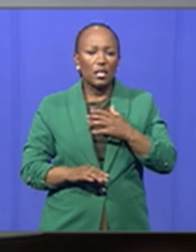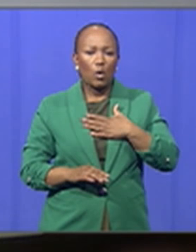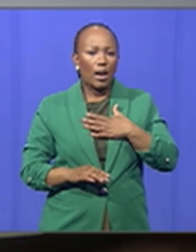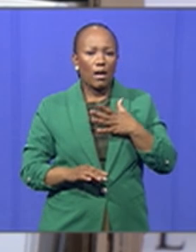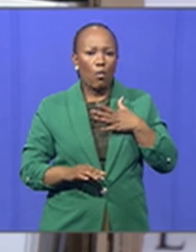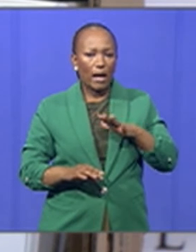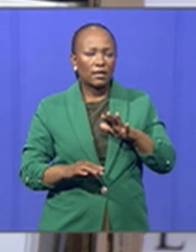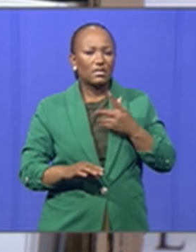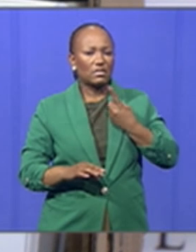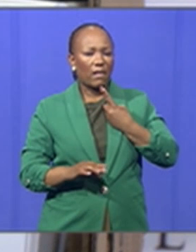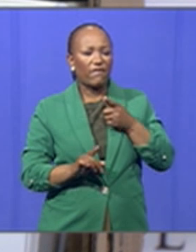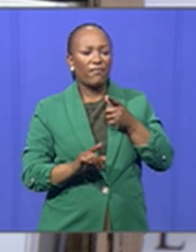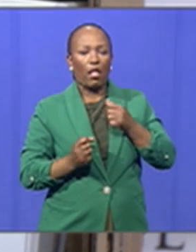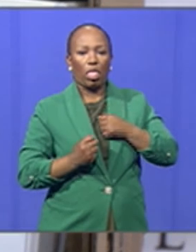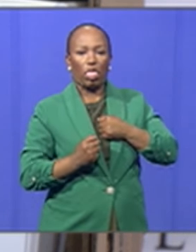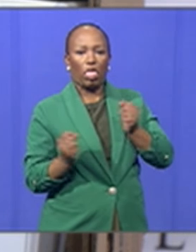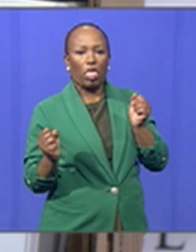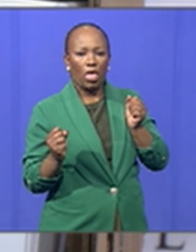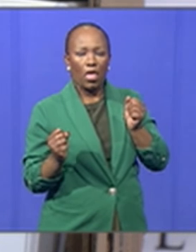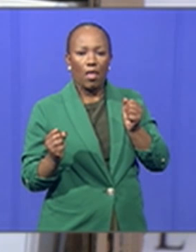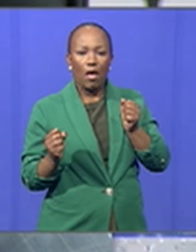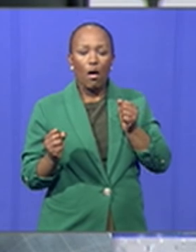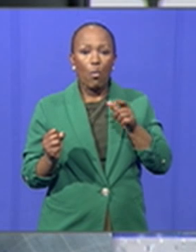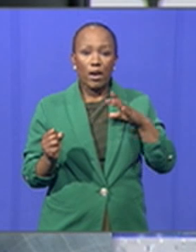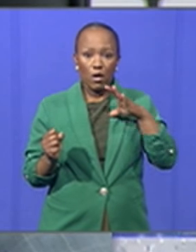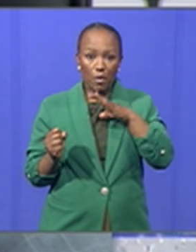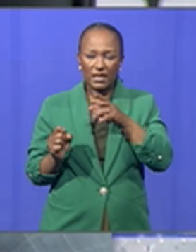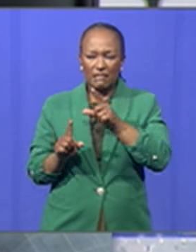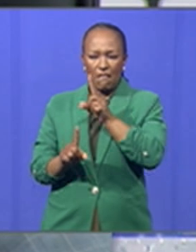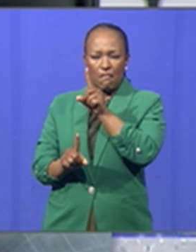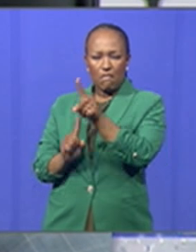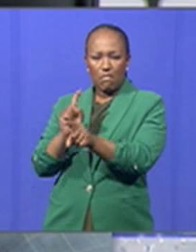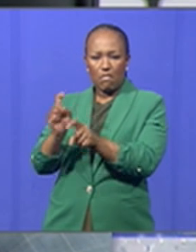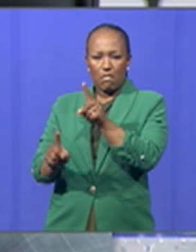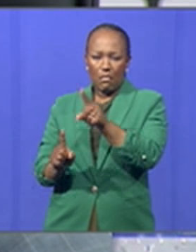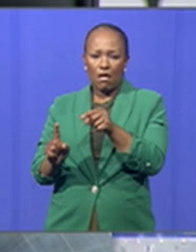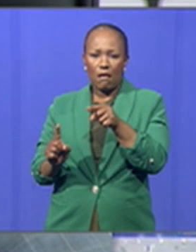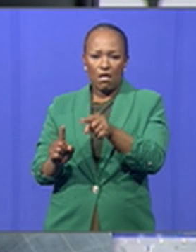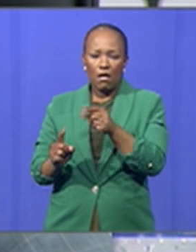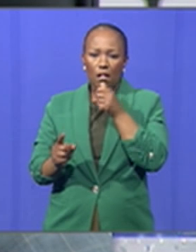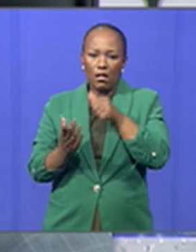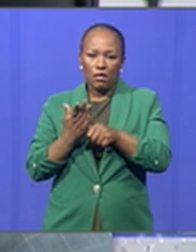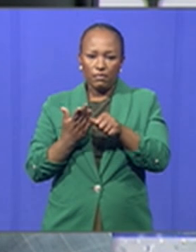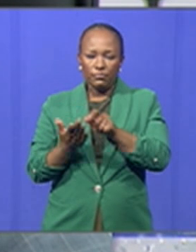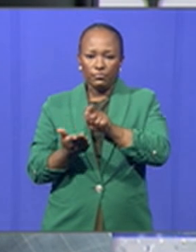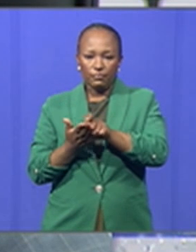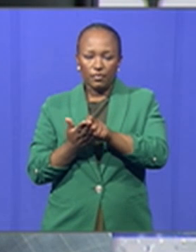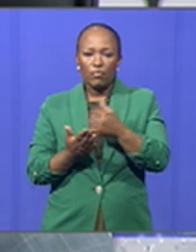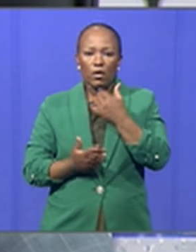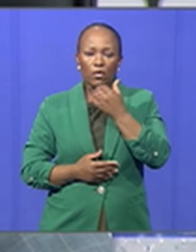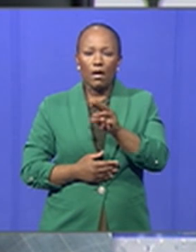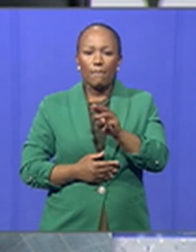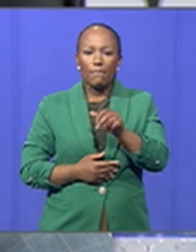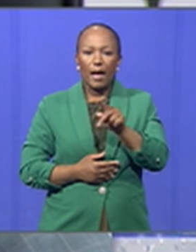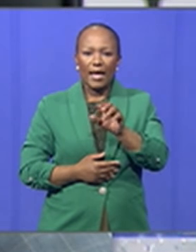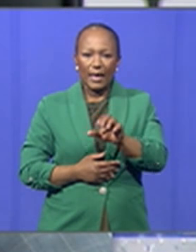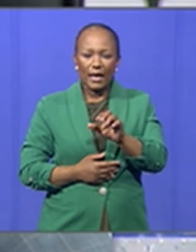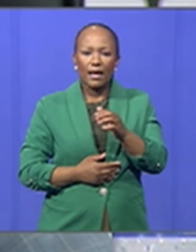itatetša ka molato ge komišene e mogadika ka dipotšišo ka ga lengwalo leo le ngwadilwego ke Mike van Wyk wa